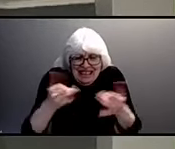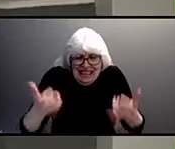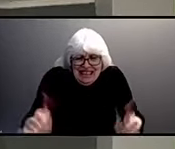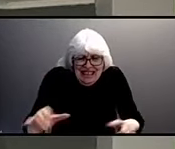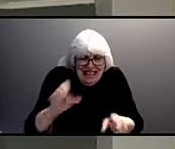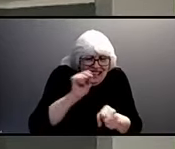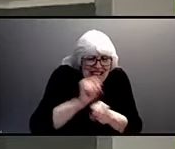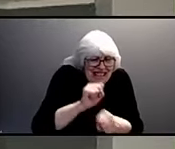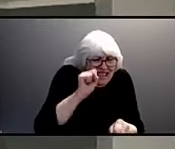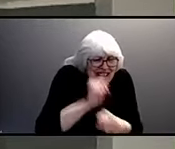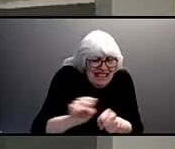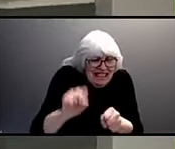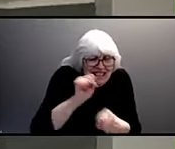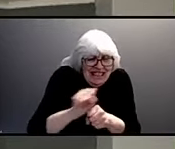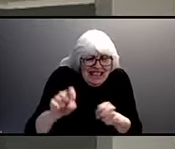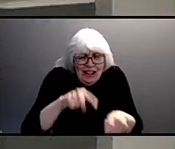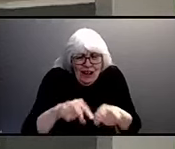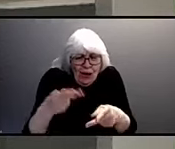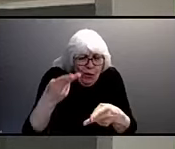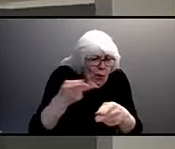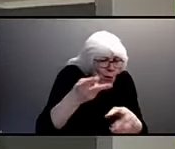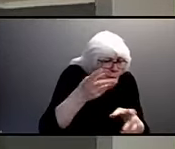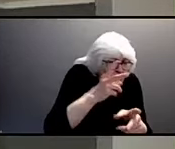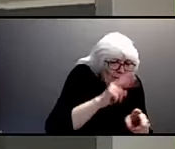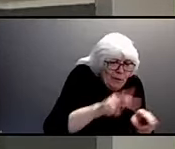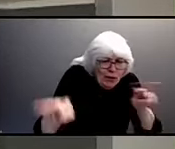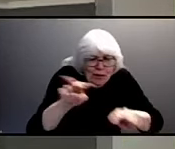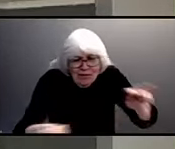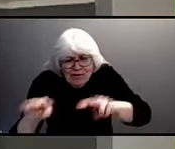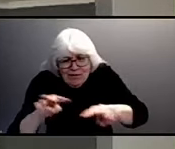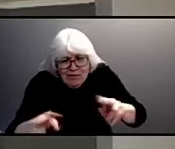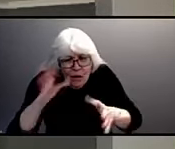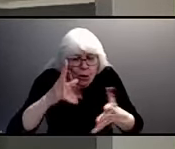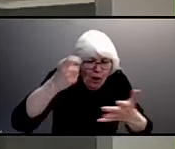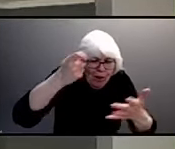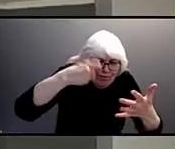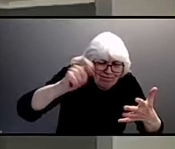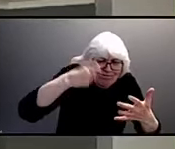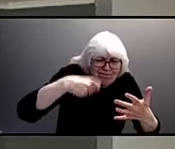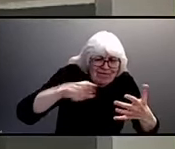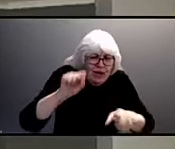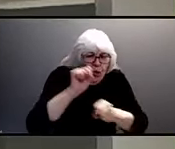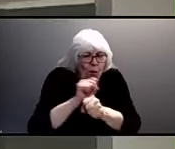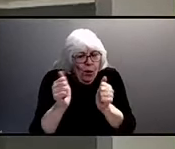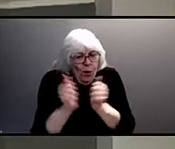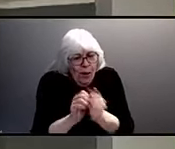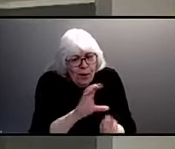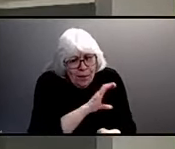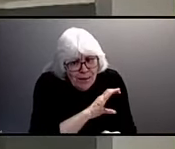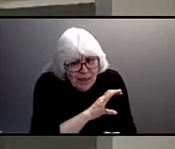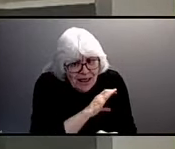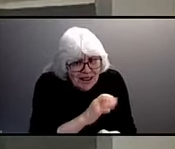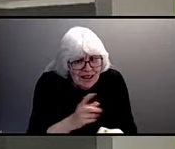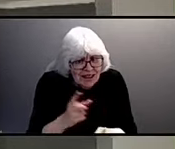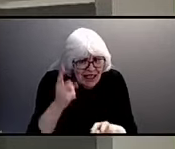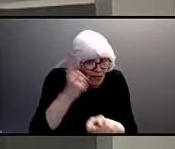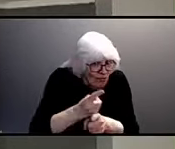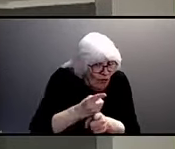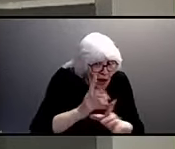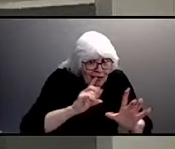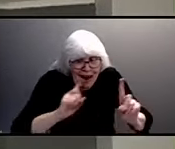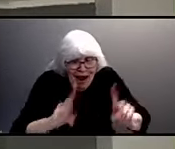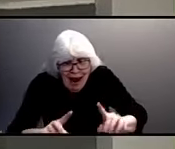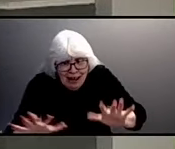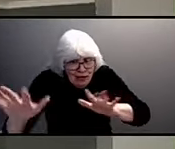street. A lot of coordination. We have to work with our policing partners, security, to make sure that the correct checkpoints, roadblocks